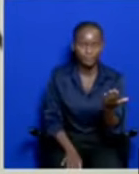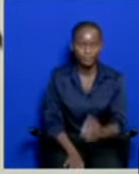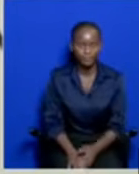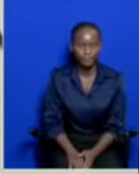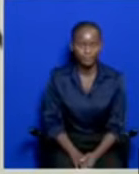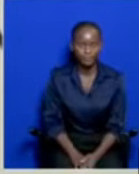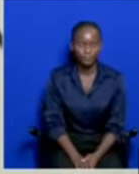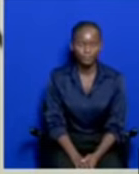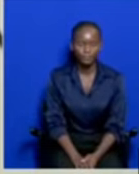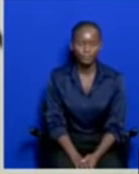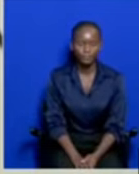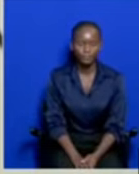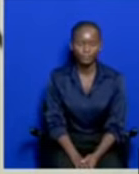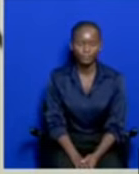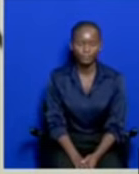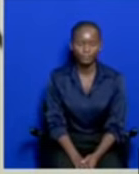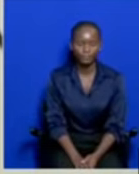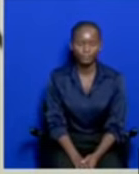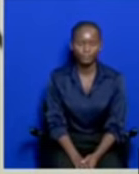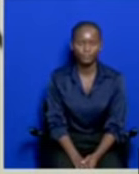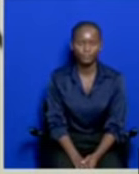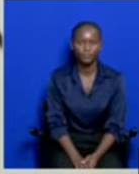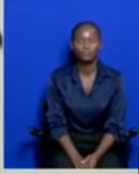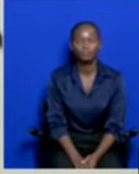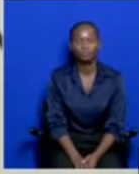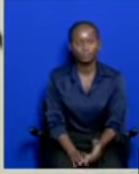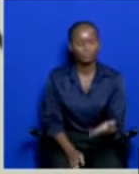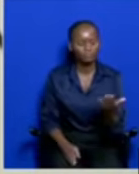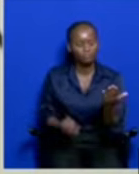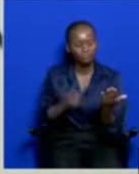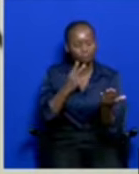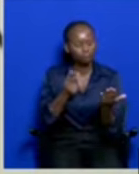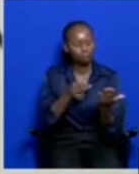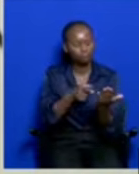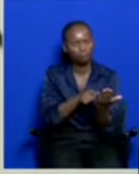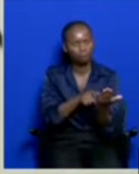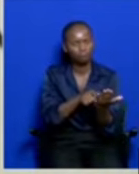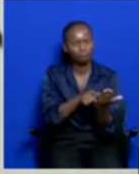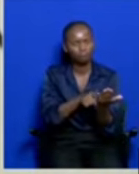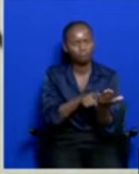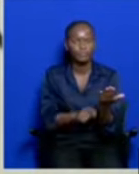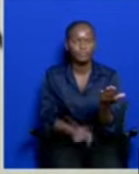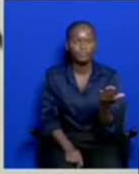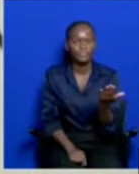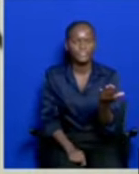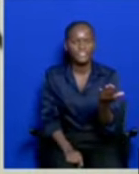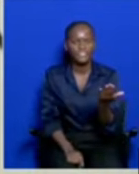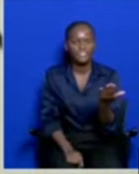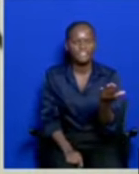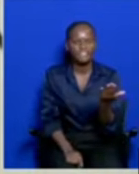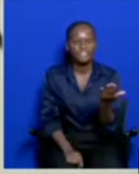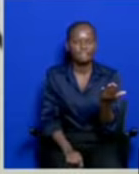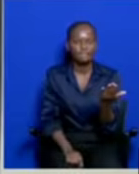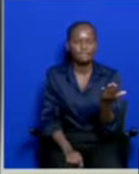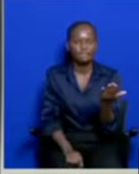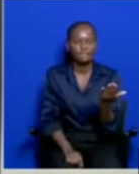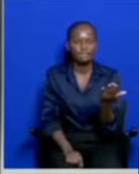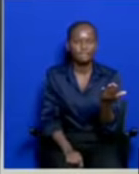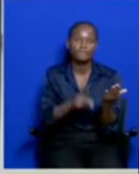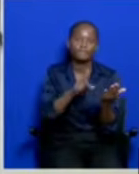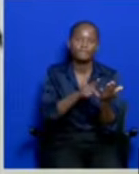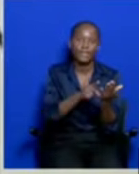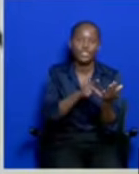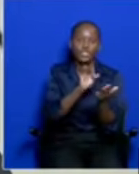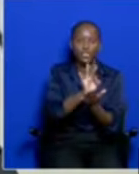And that would appear to be a statement, according to page 13, line 1, of Keisha Lee Stolls, a